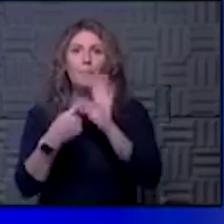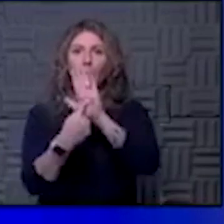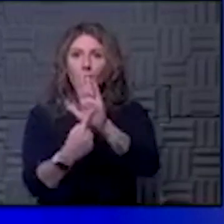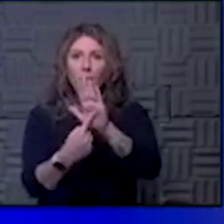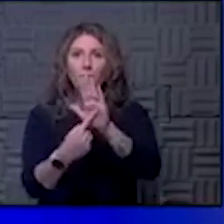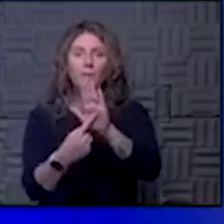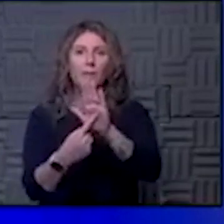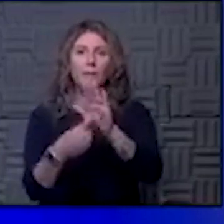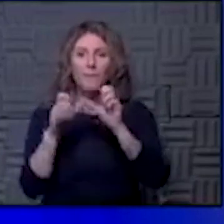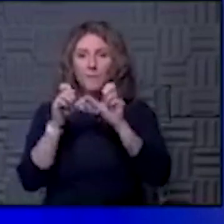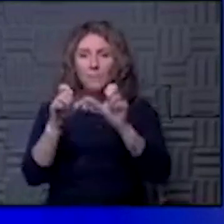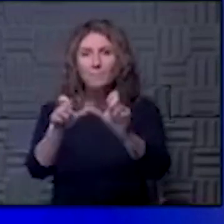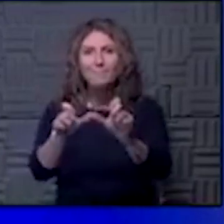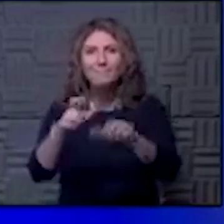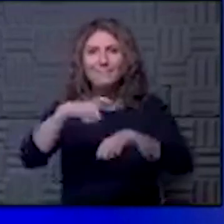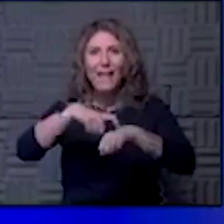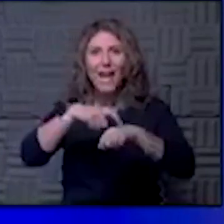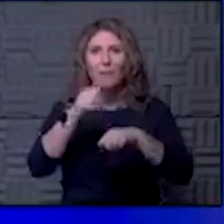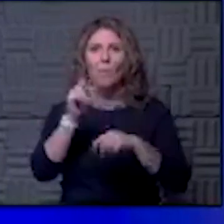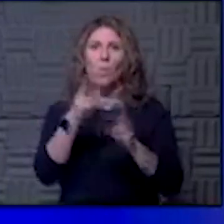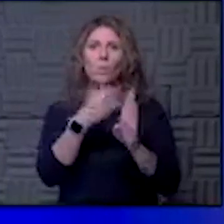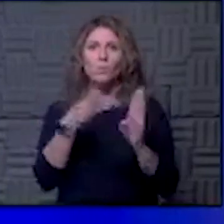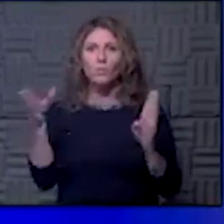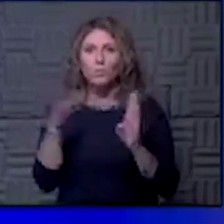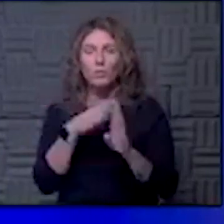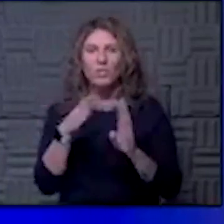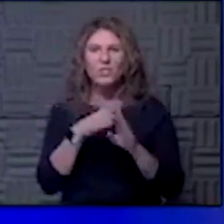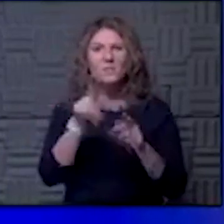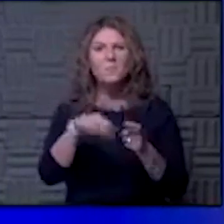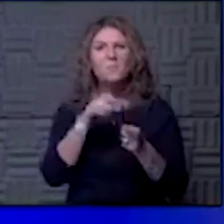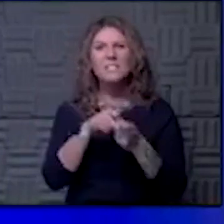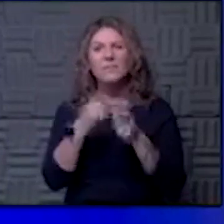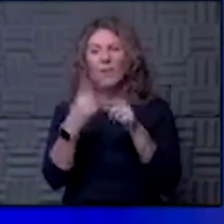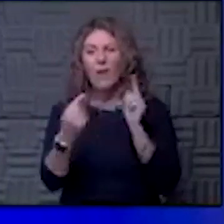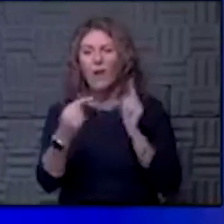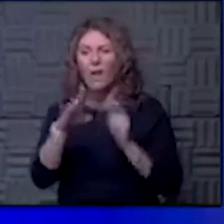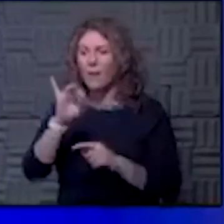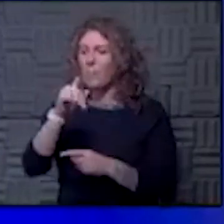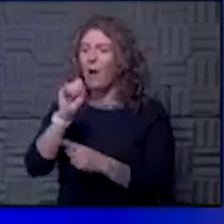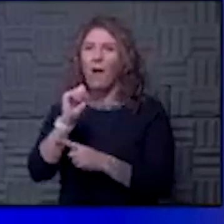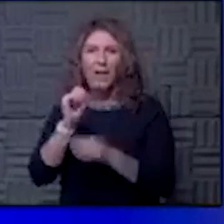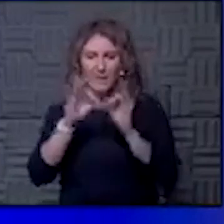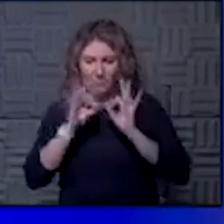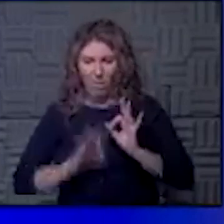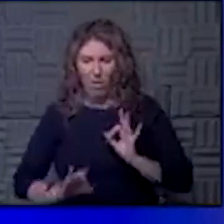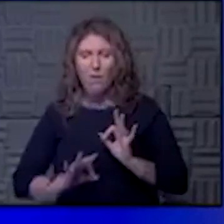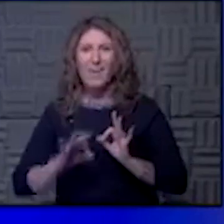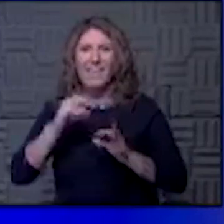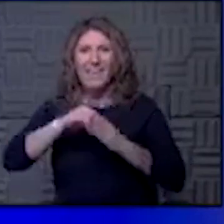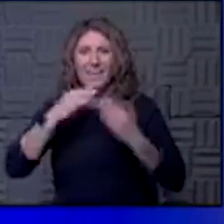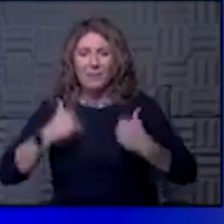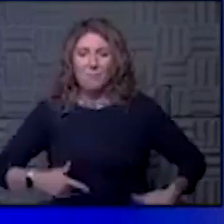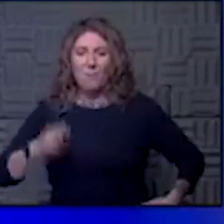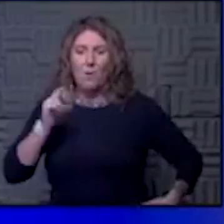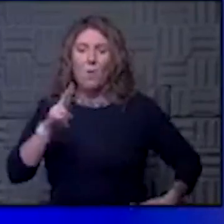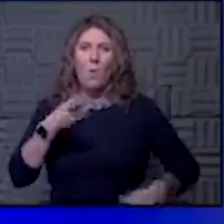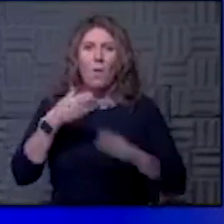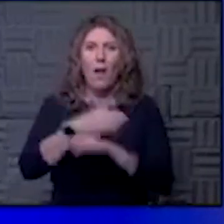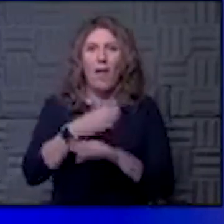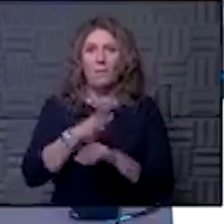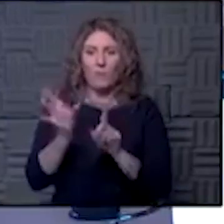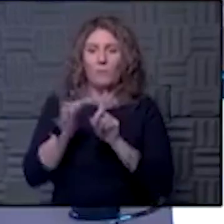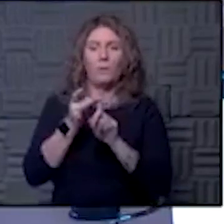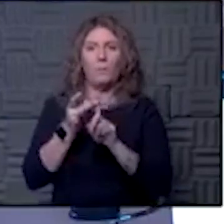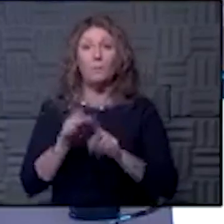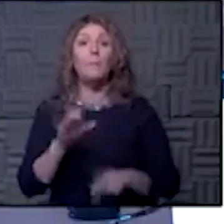the length or the duration of certain antibody titers within your body after you've seen or had the infection. And that's a pretty